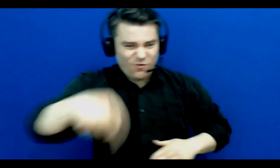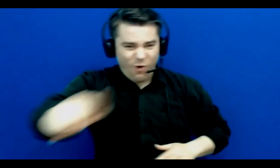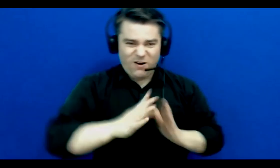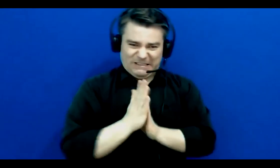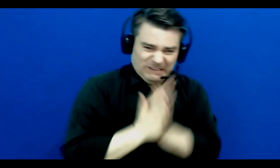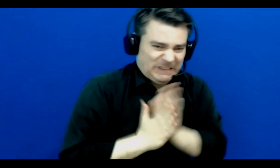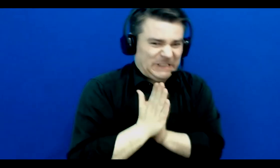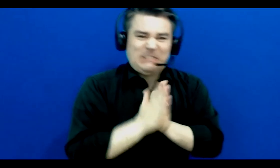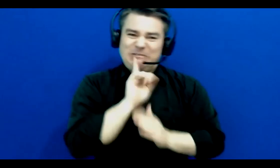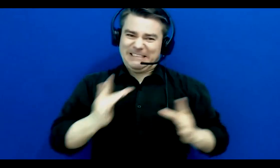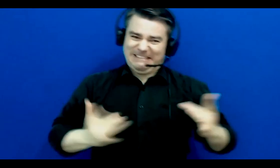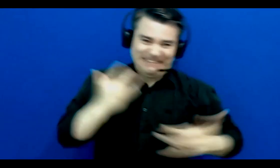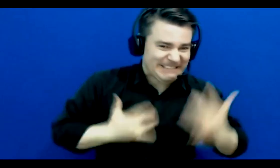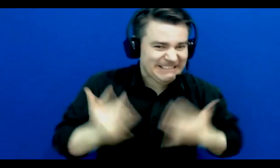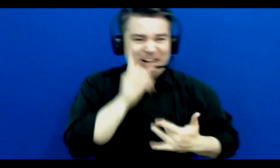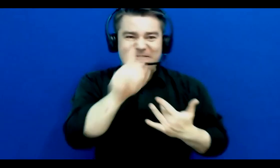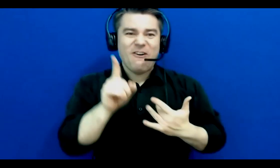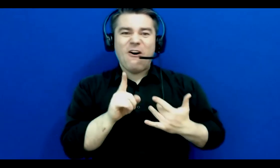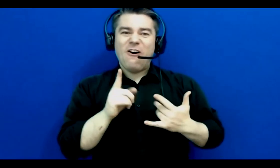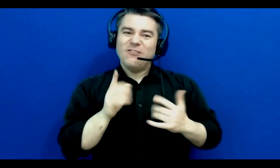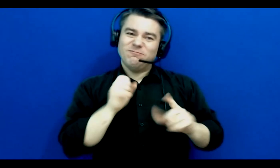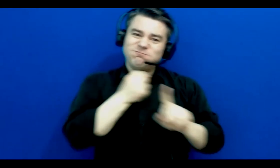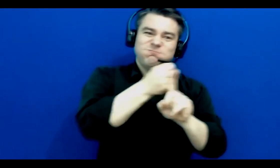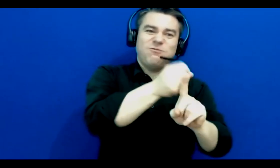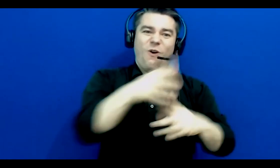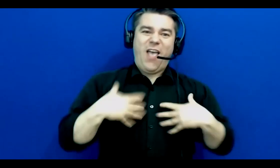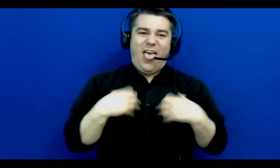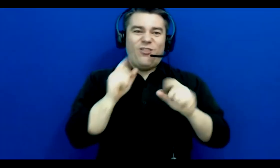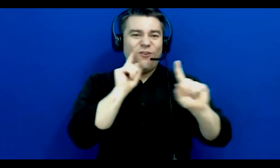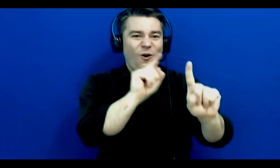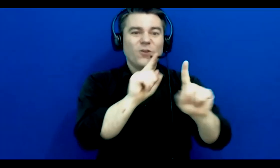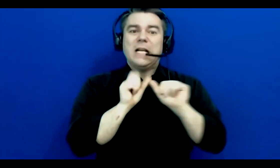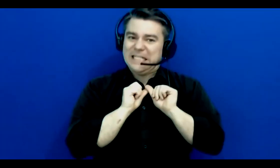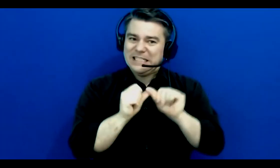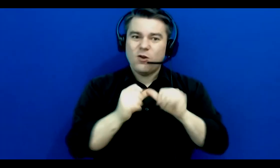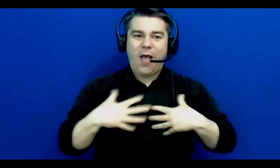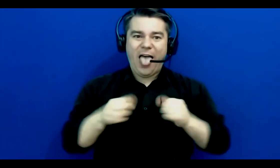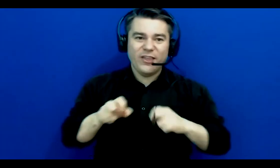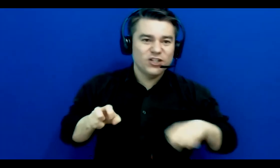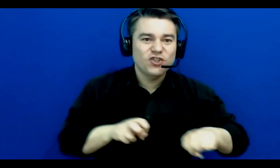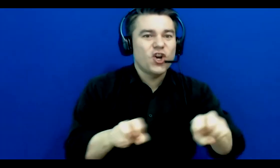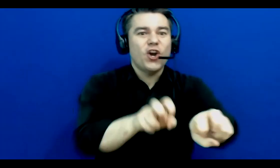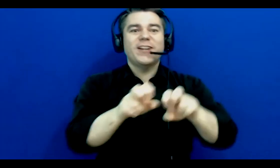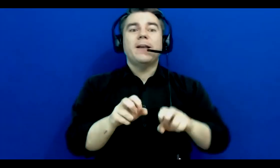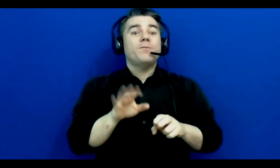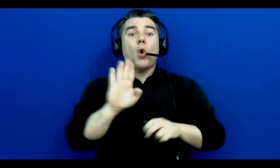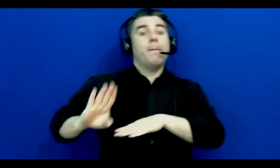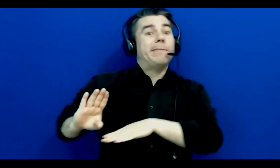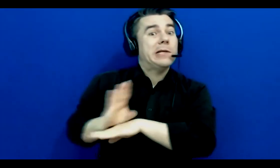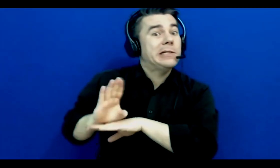excited about reaching your health goals, continuing this health journey, reaching your business